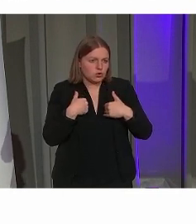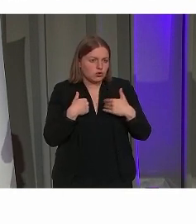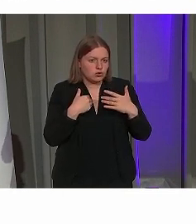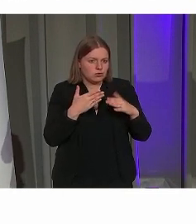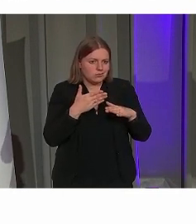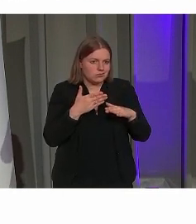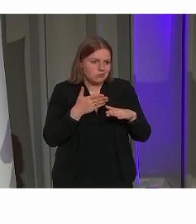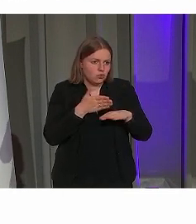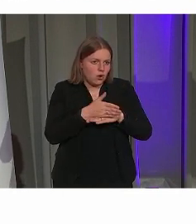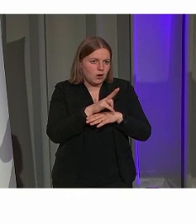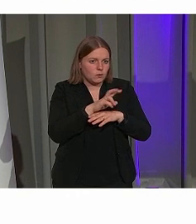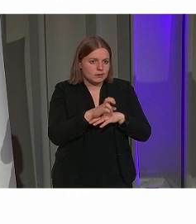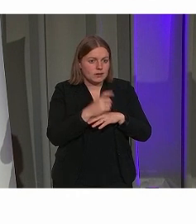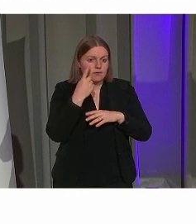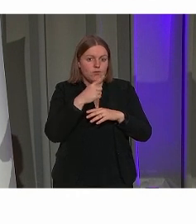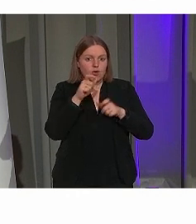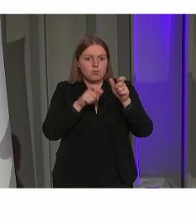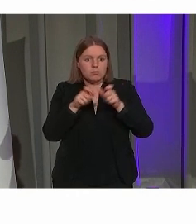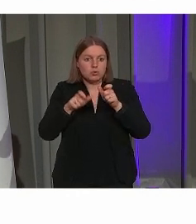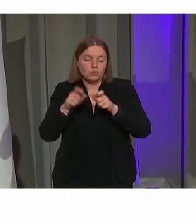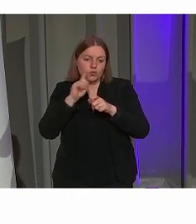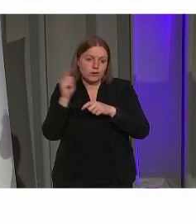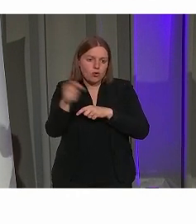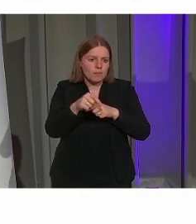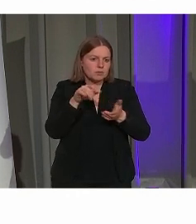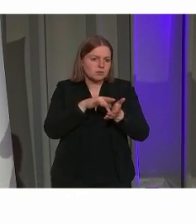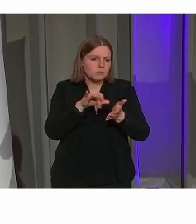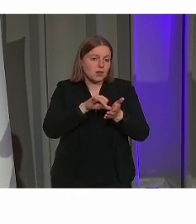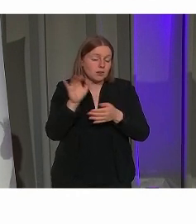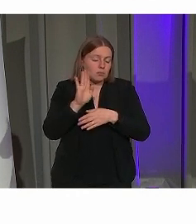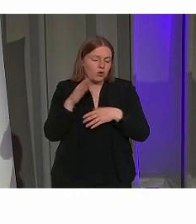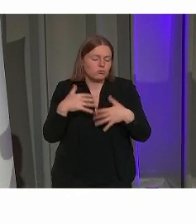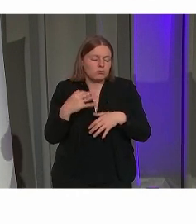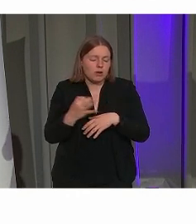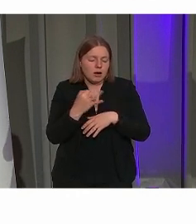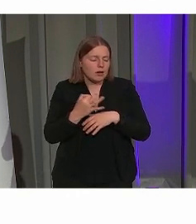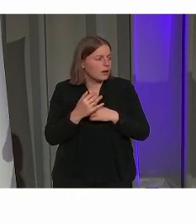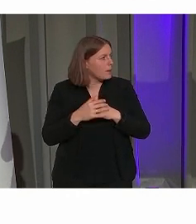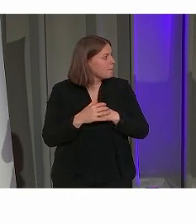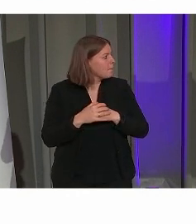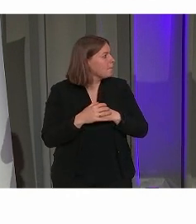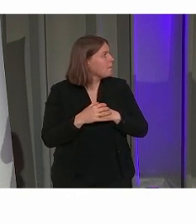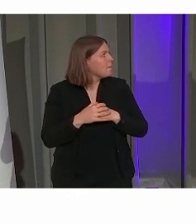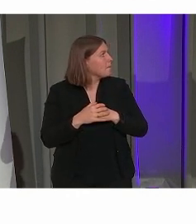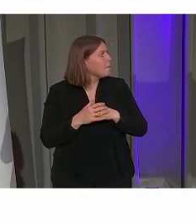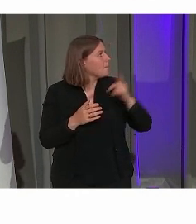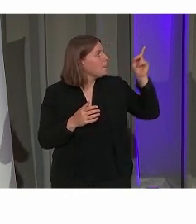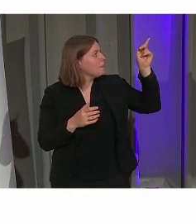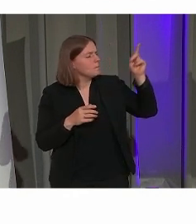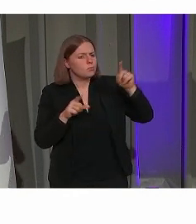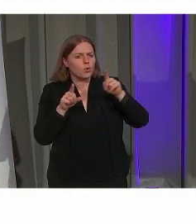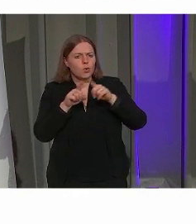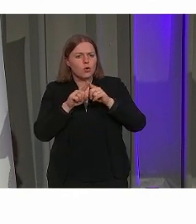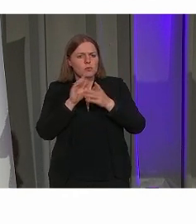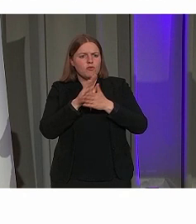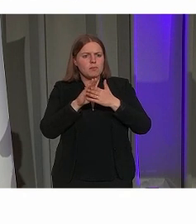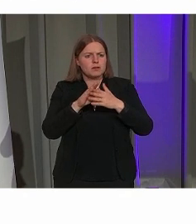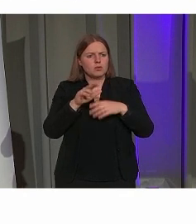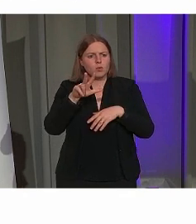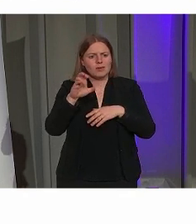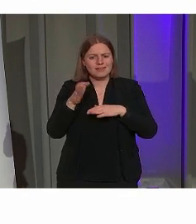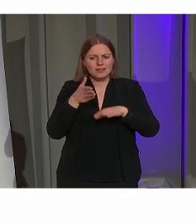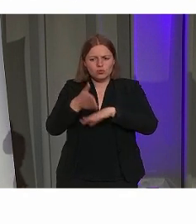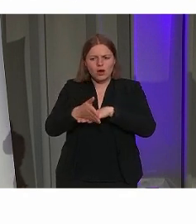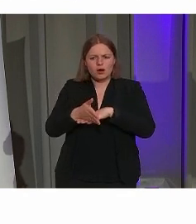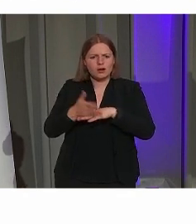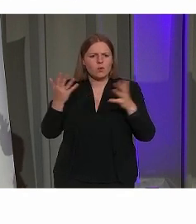what happened at the provincial domain, and this is very important for the visitors of our city as well. A project I'm showing you